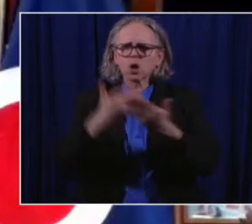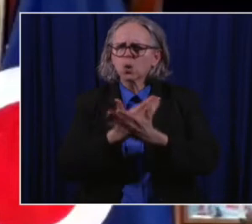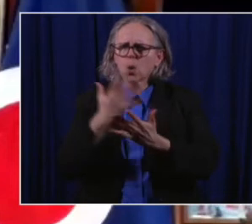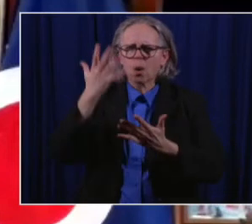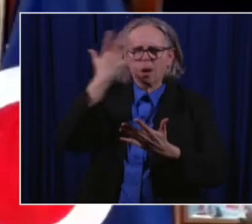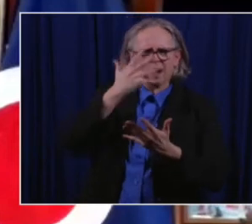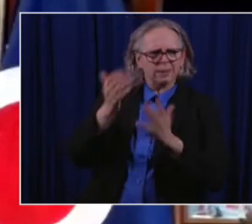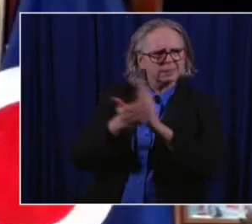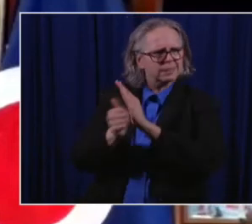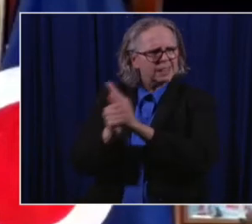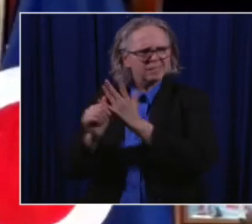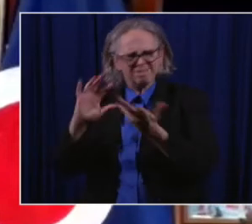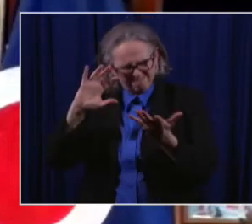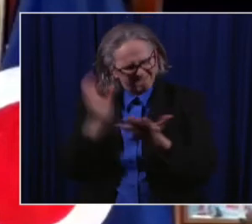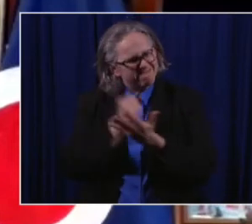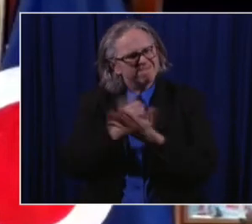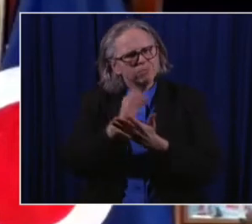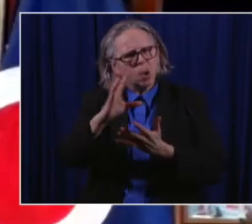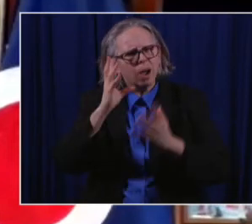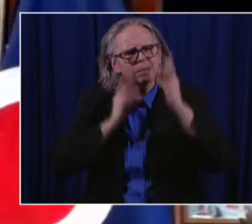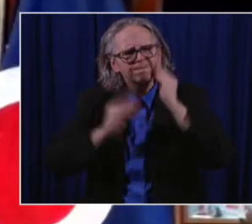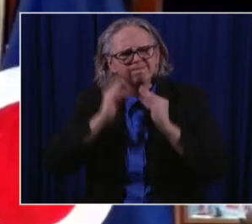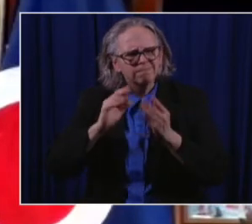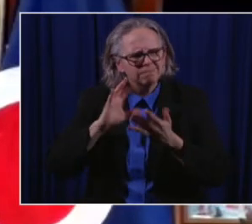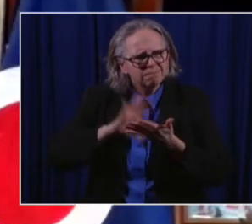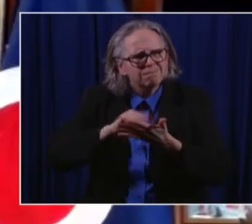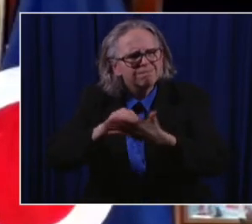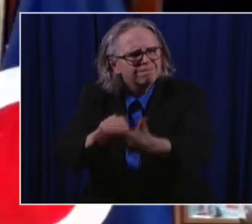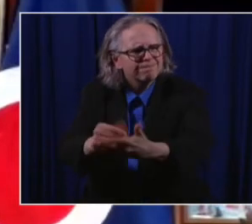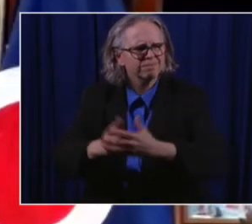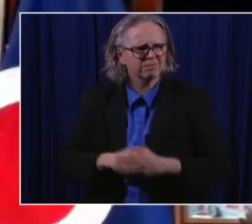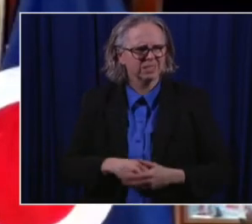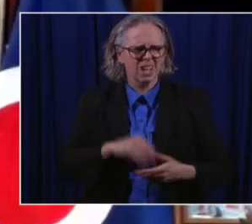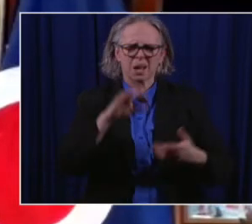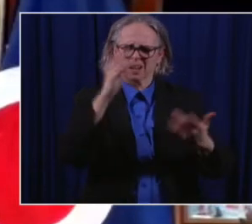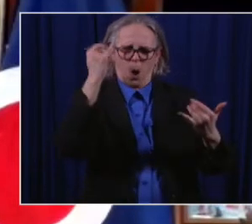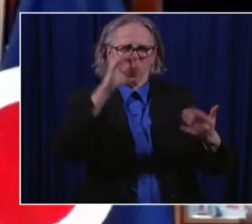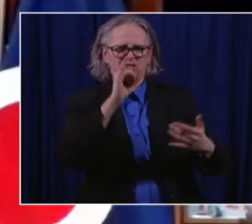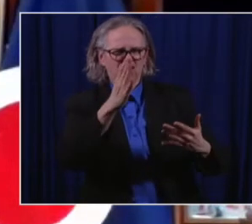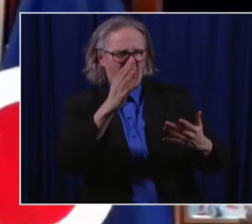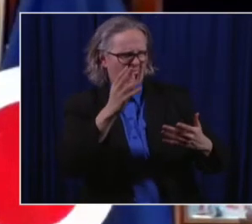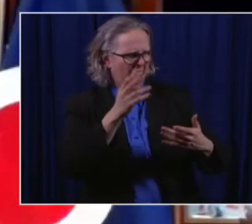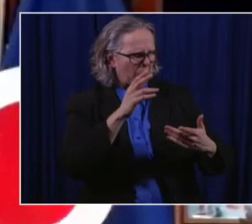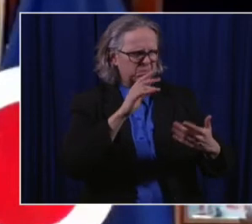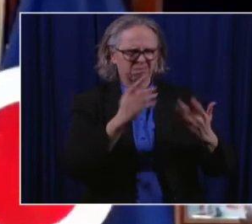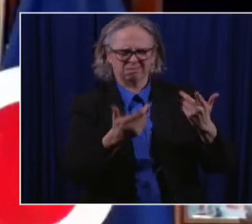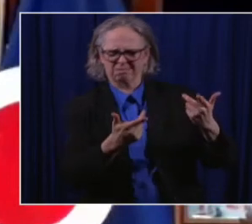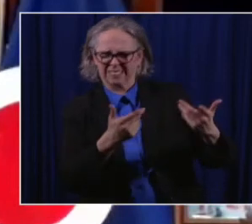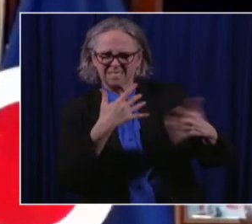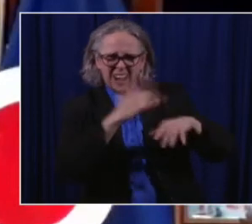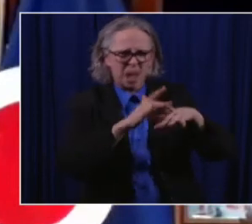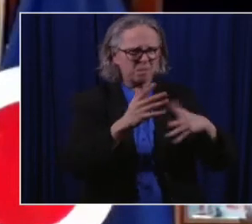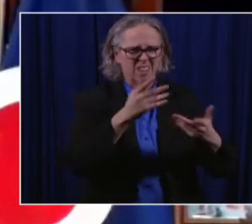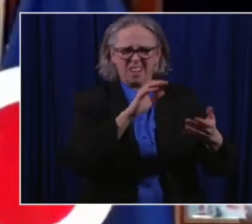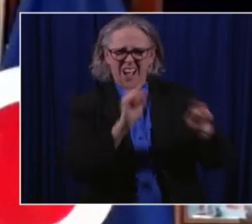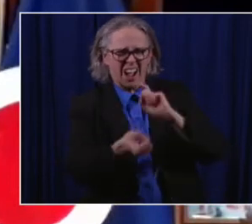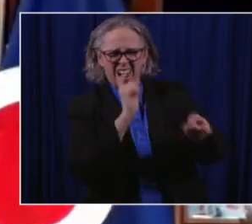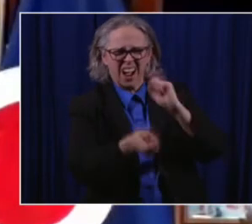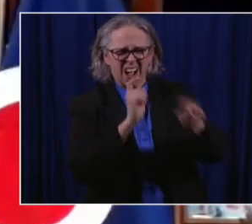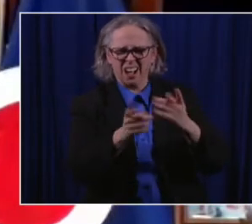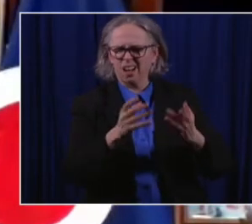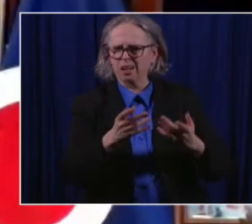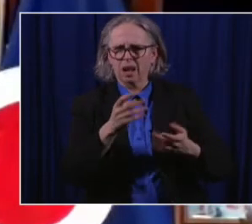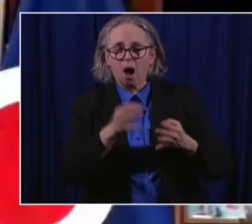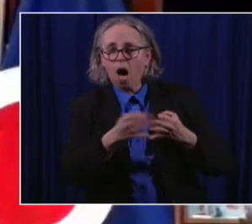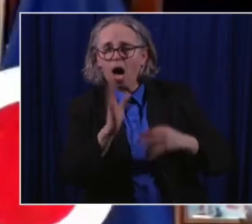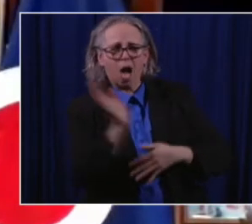So much disruption going on in the marketplace. We can't fall behind economically and educationally during this period. We've got to gear